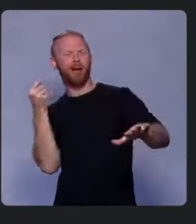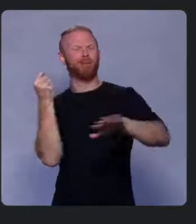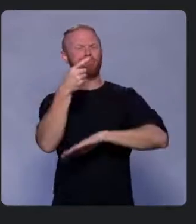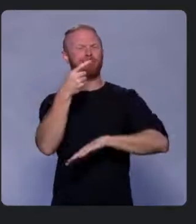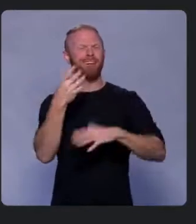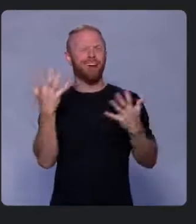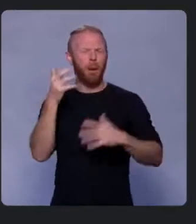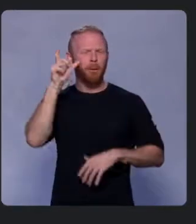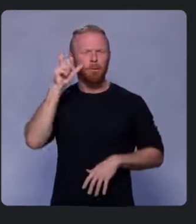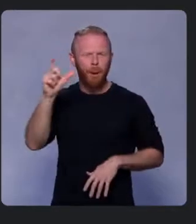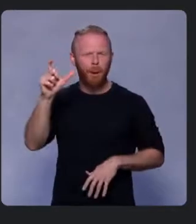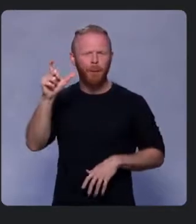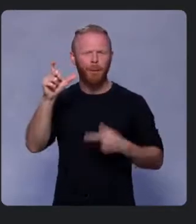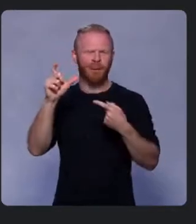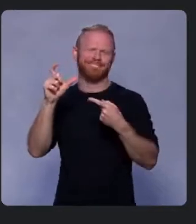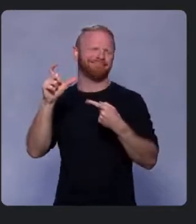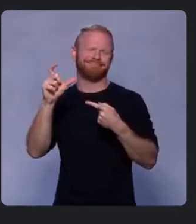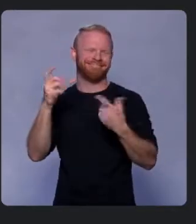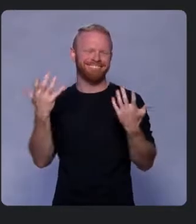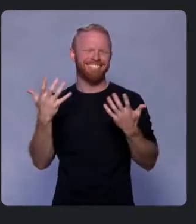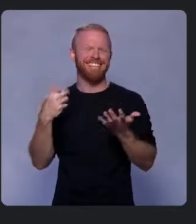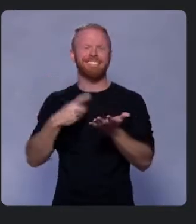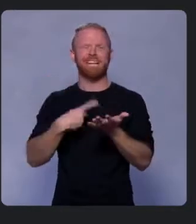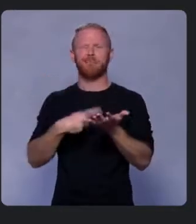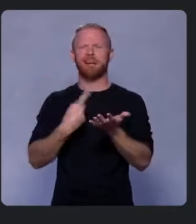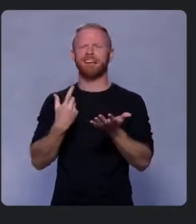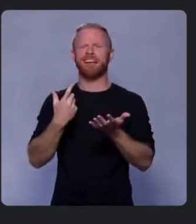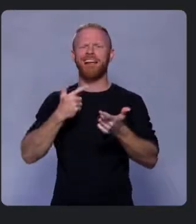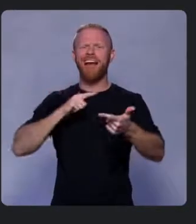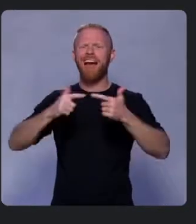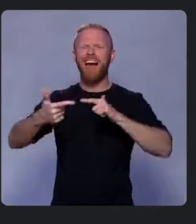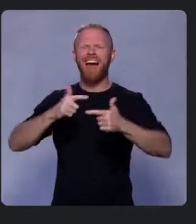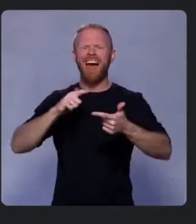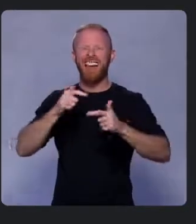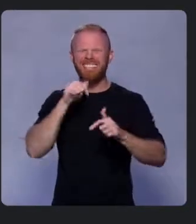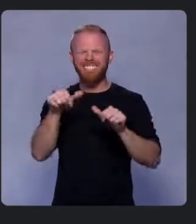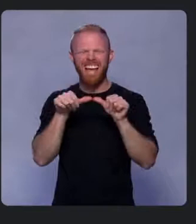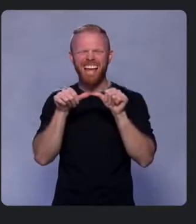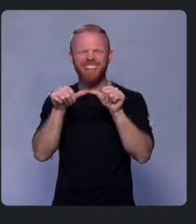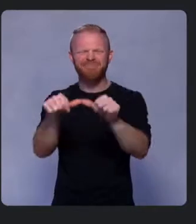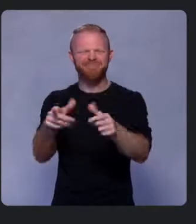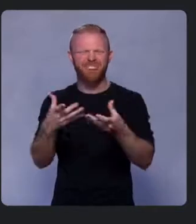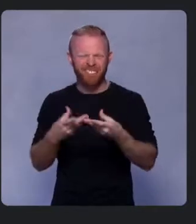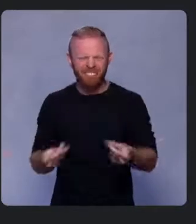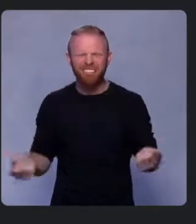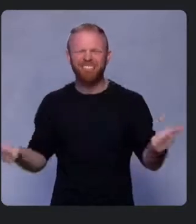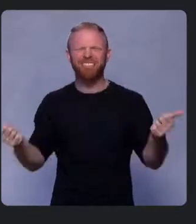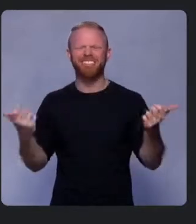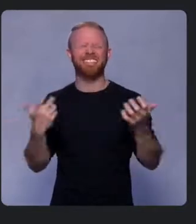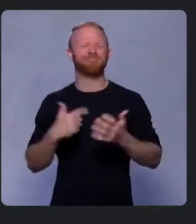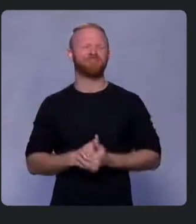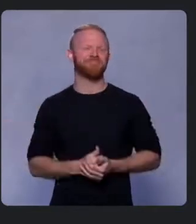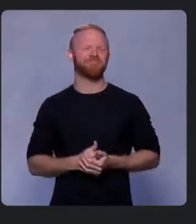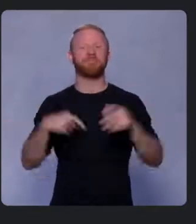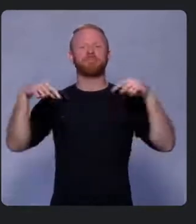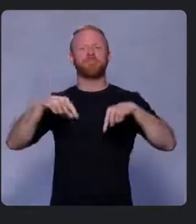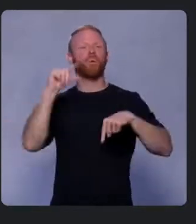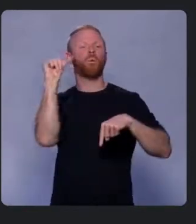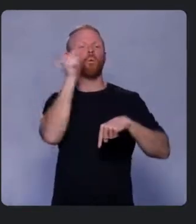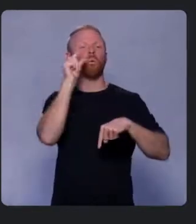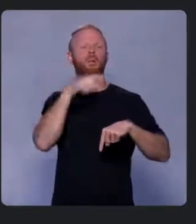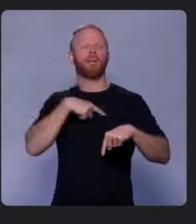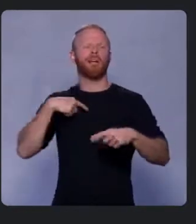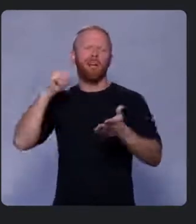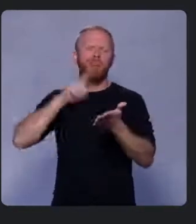moon. Other times, it just doesn't keep the conversation going. At Google, we have been researching